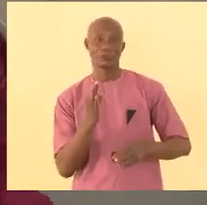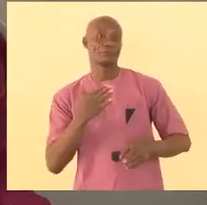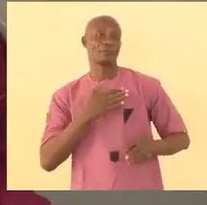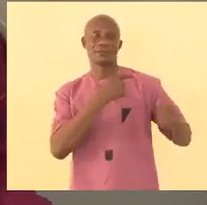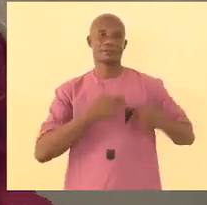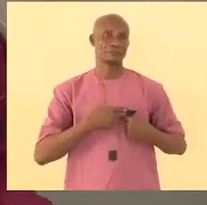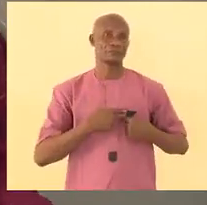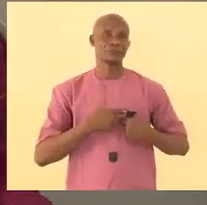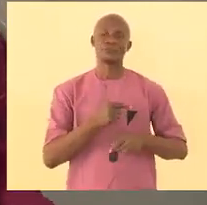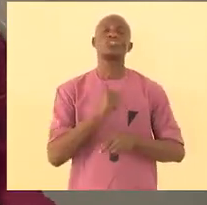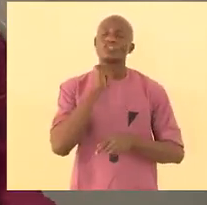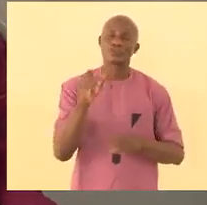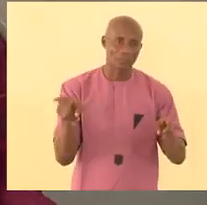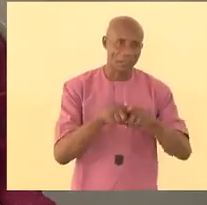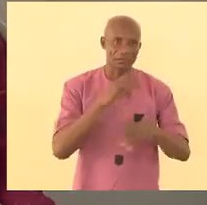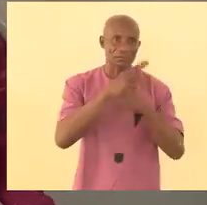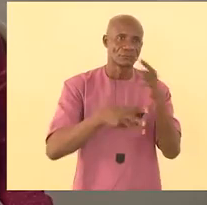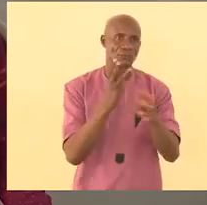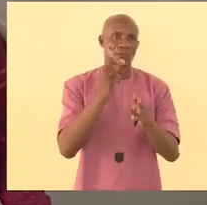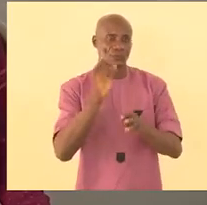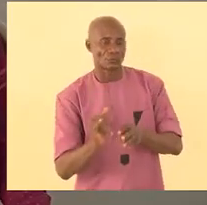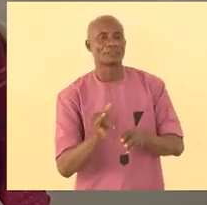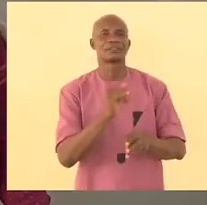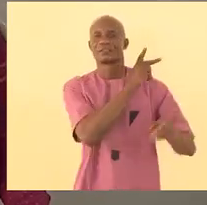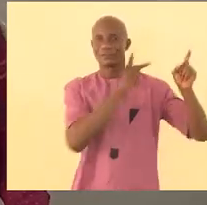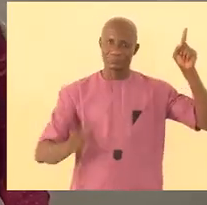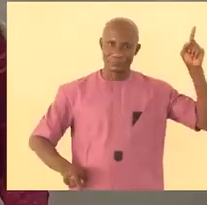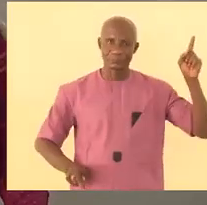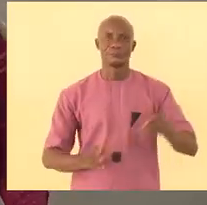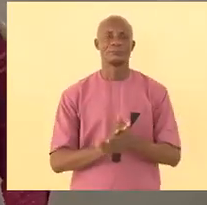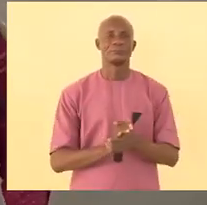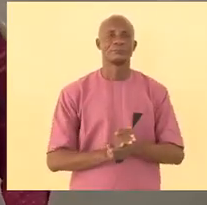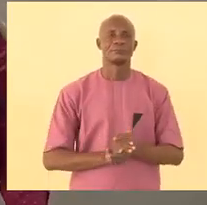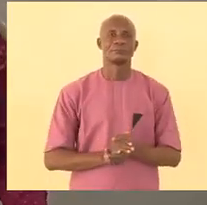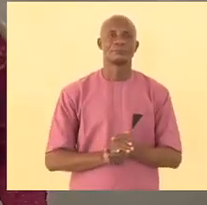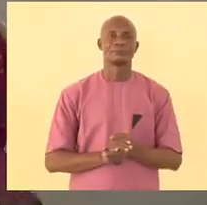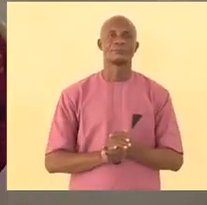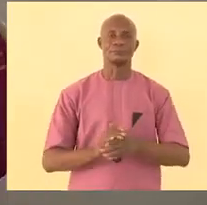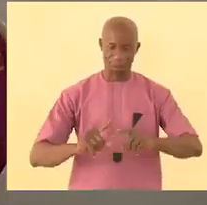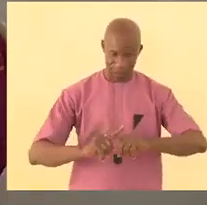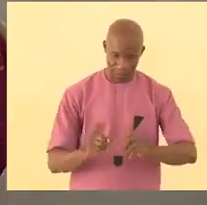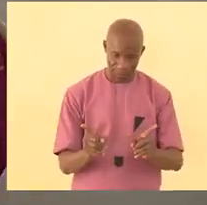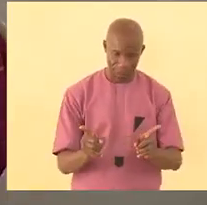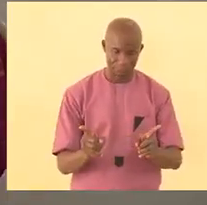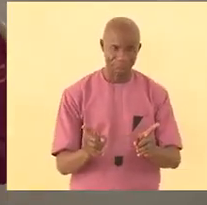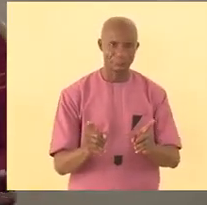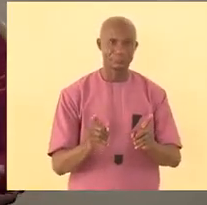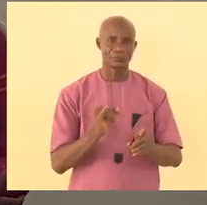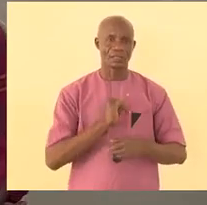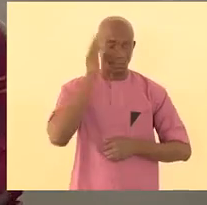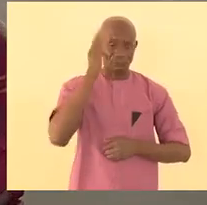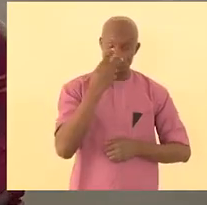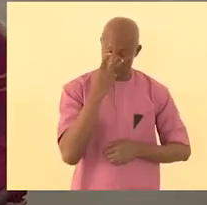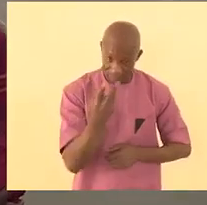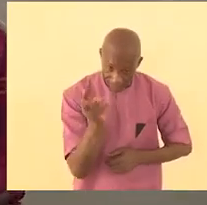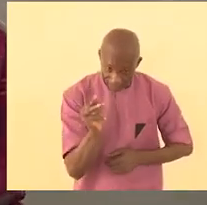Not just as a worldly king, as many people will see him, as a ruler. But I will